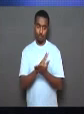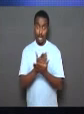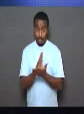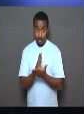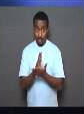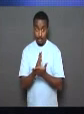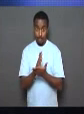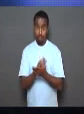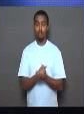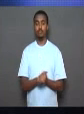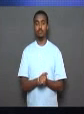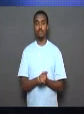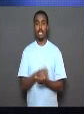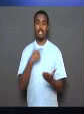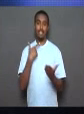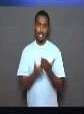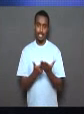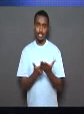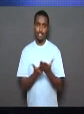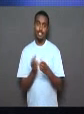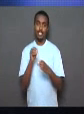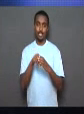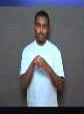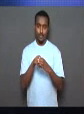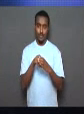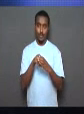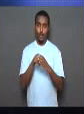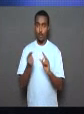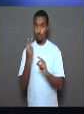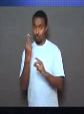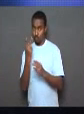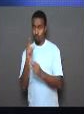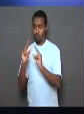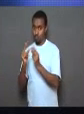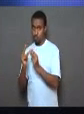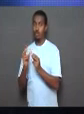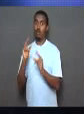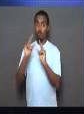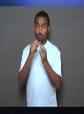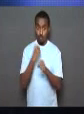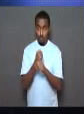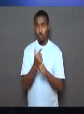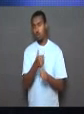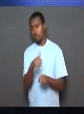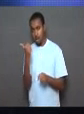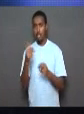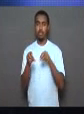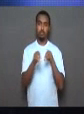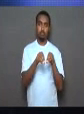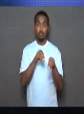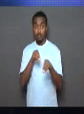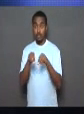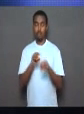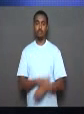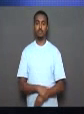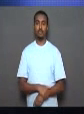classroom participation. This includes pair work, group work, and other